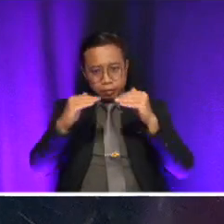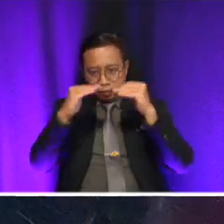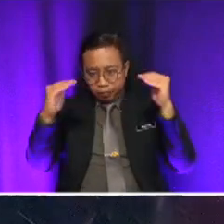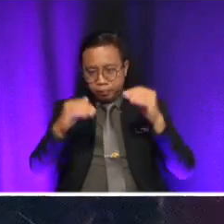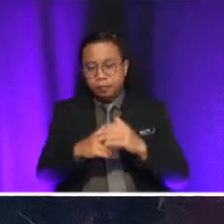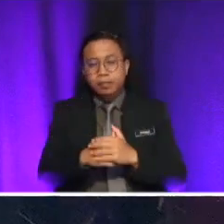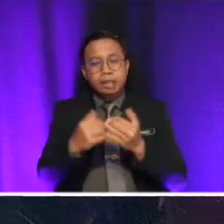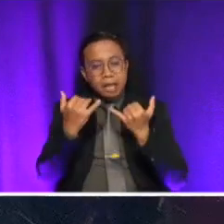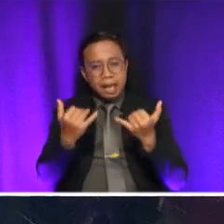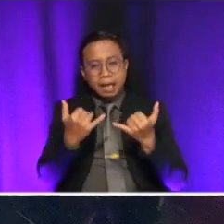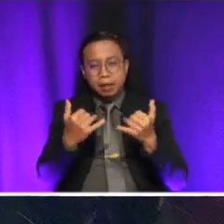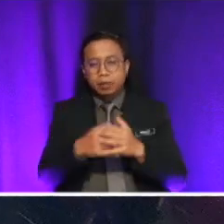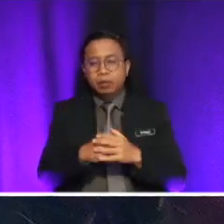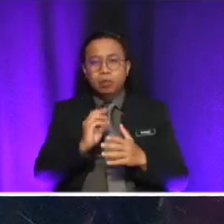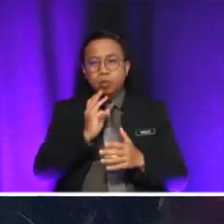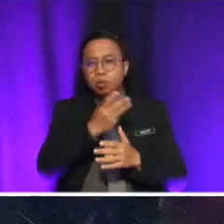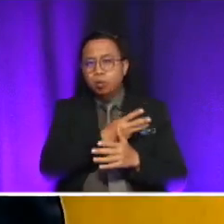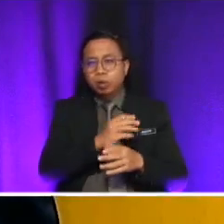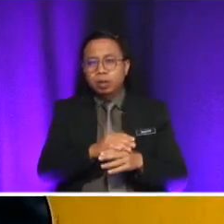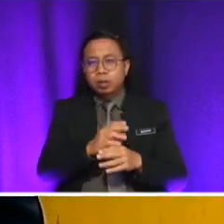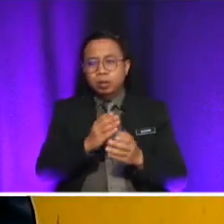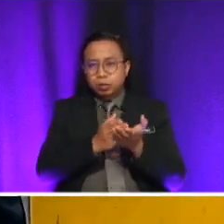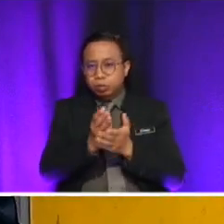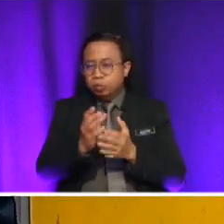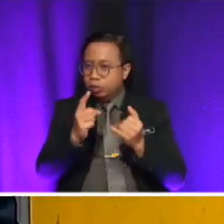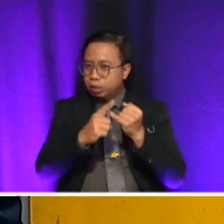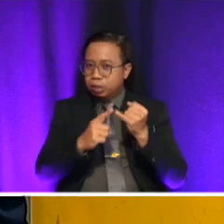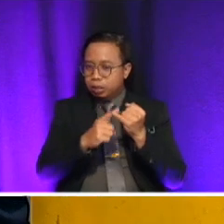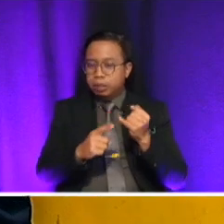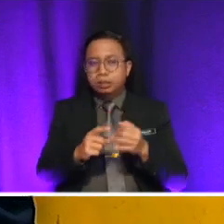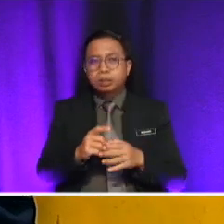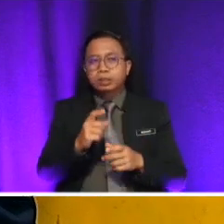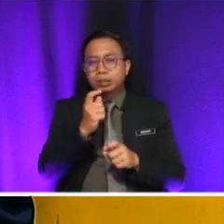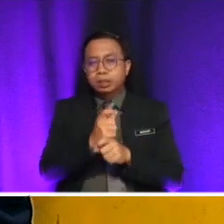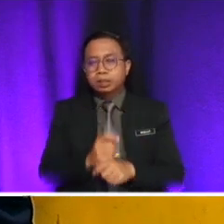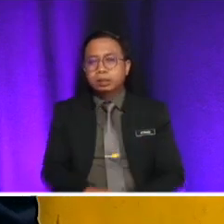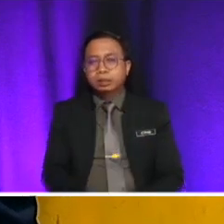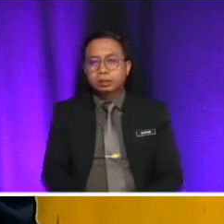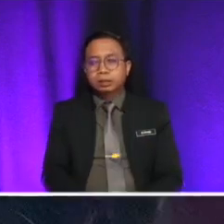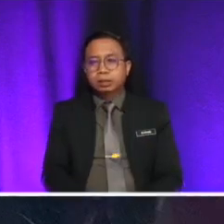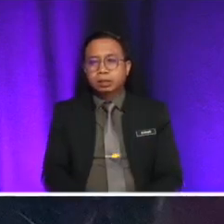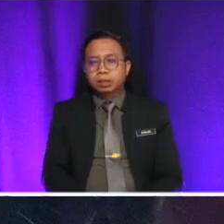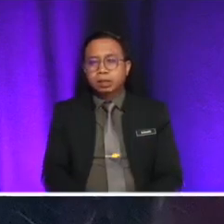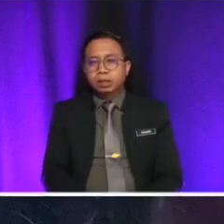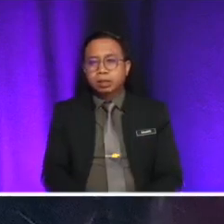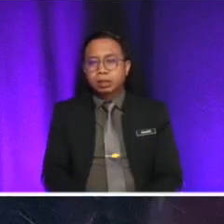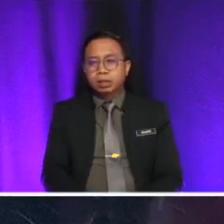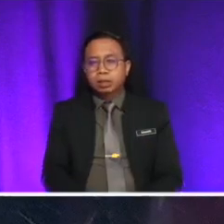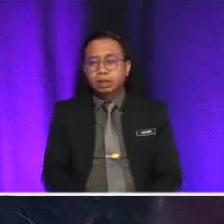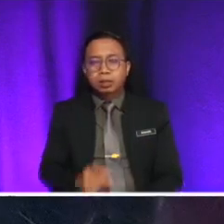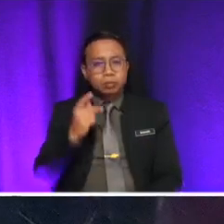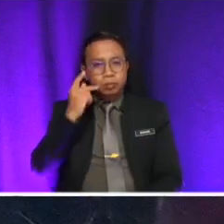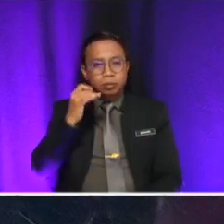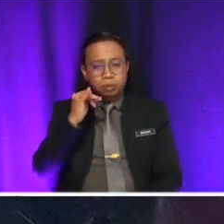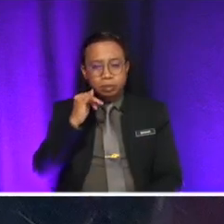Okay. Now, we are towards the last task for today's lesson. Right. Before that, does Puyi